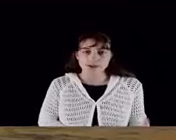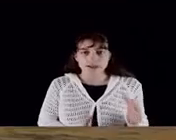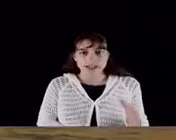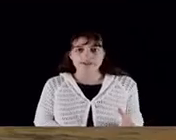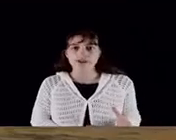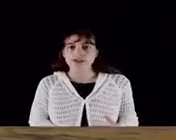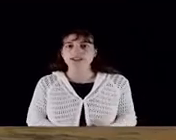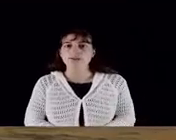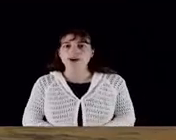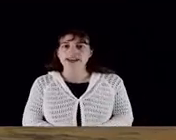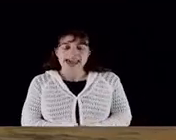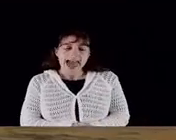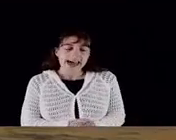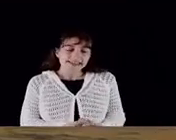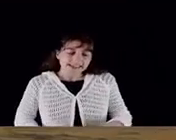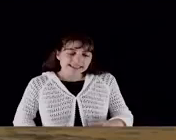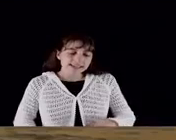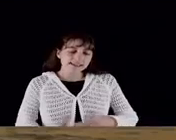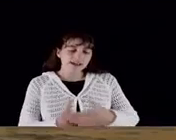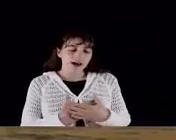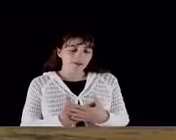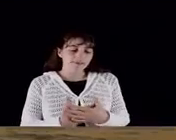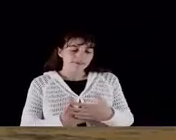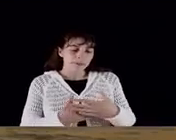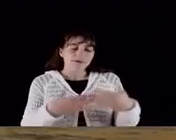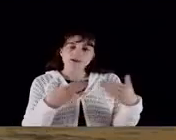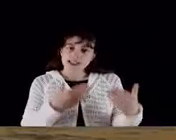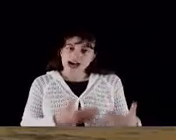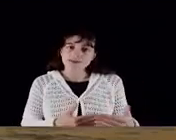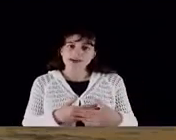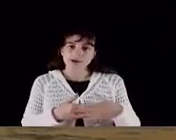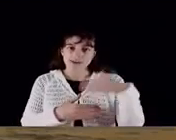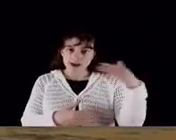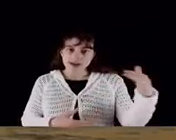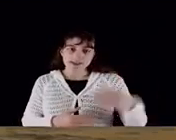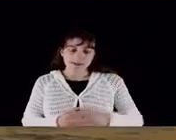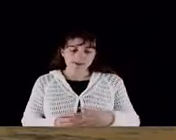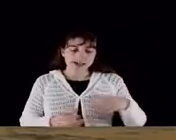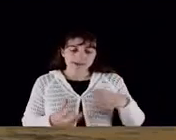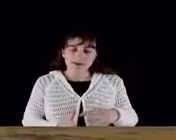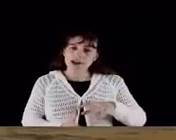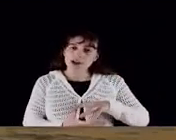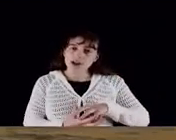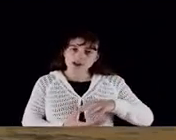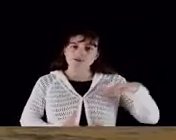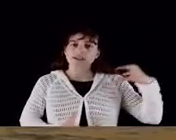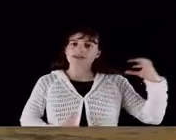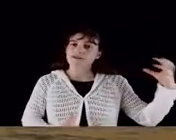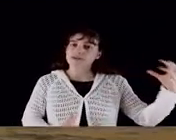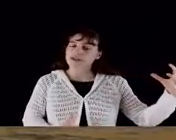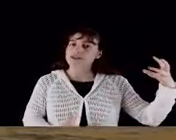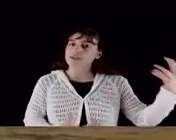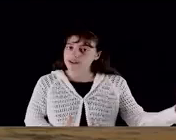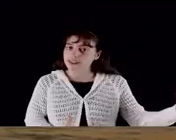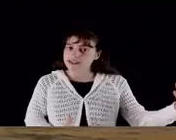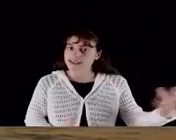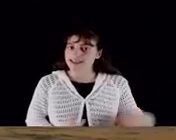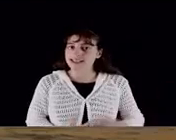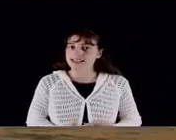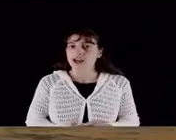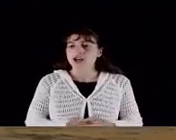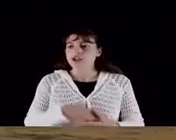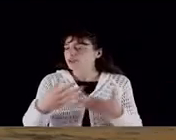chapter 11, 21. And this is, for time's sake, we have cut out some of the rest, but I would encourage you to read the verses previous